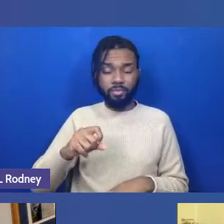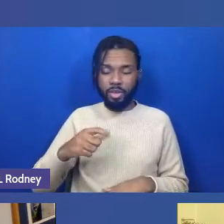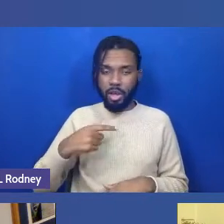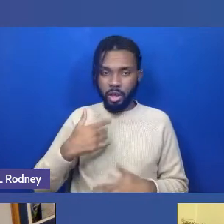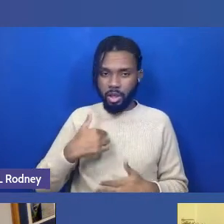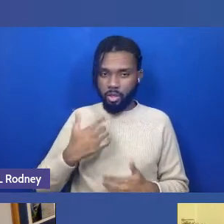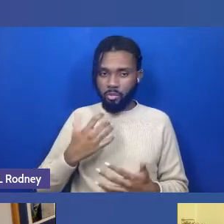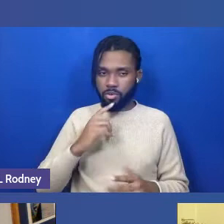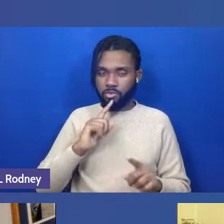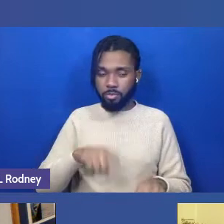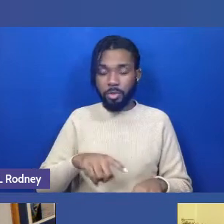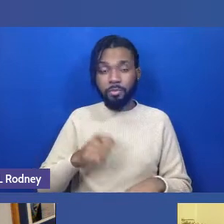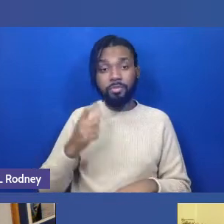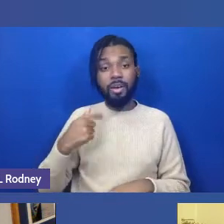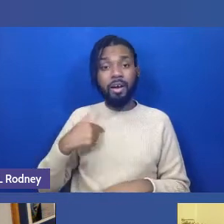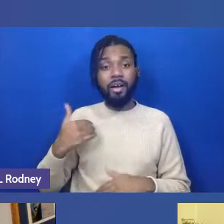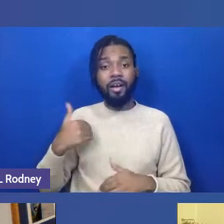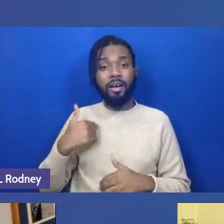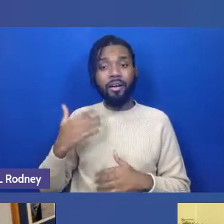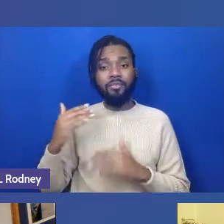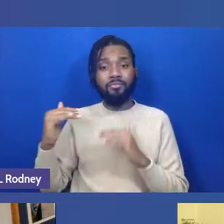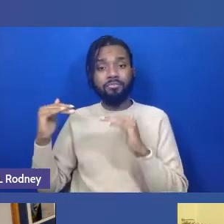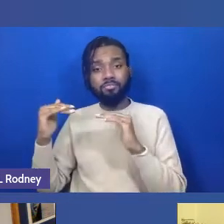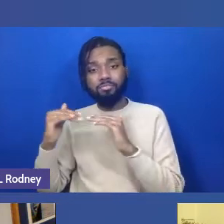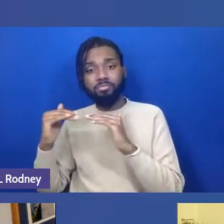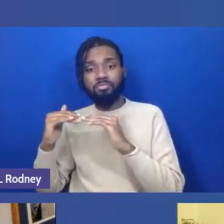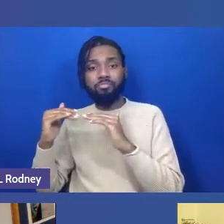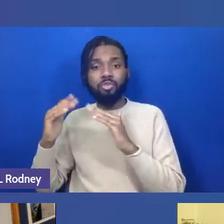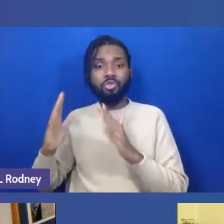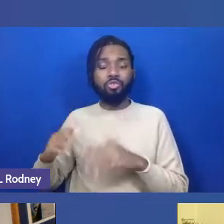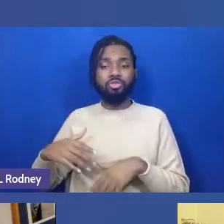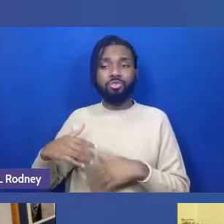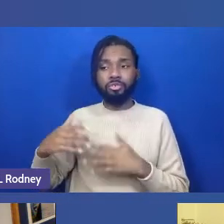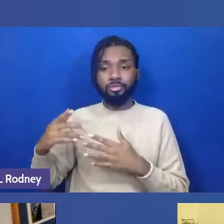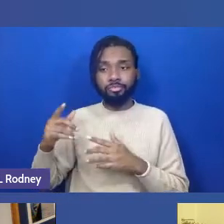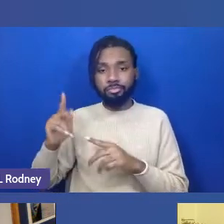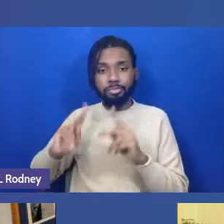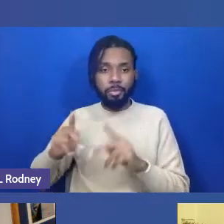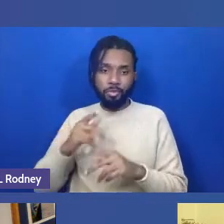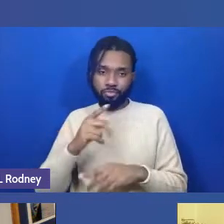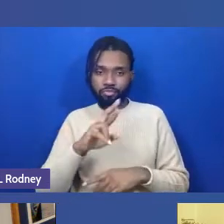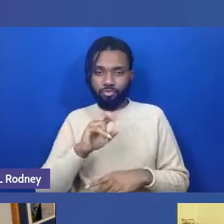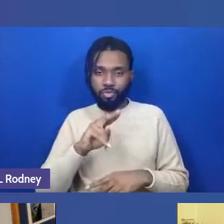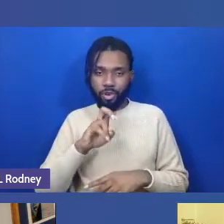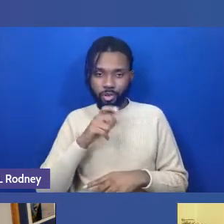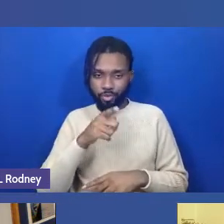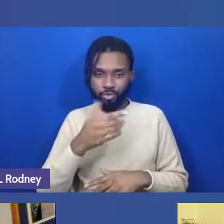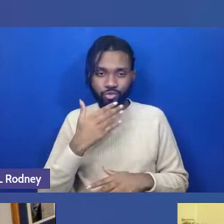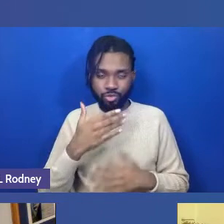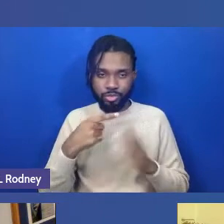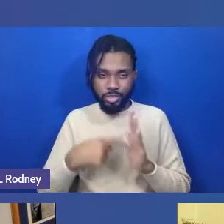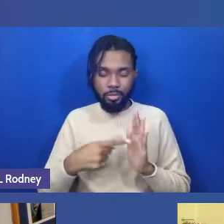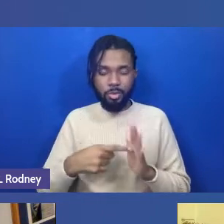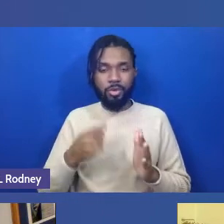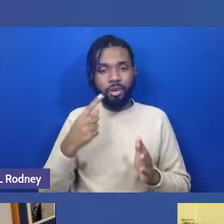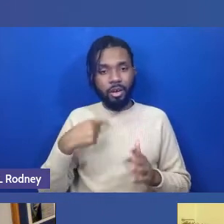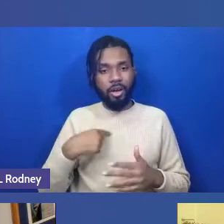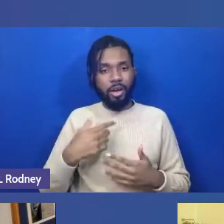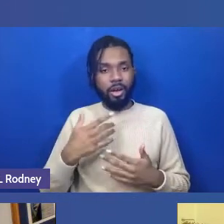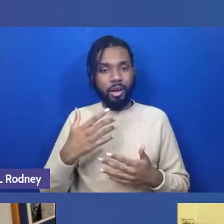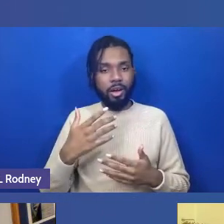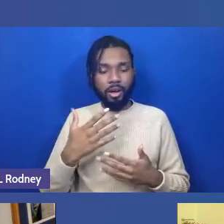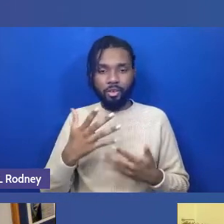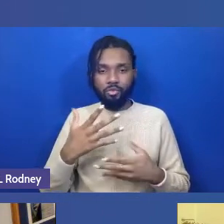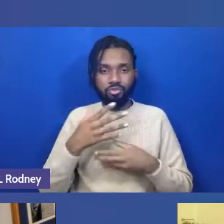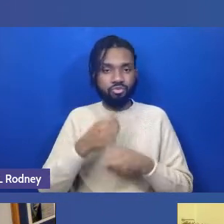I have partners, colleagues out there. You know, Ronnie, you're a great example of this, where I've come to trust Octopus